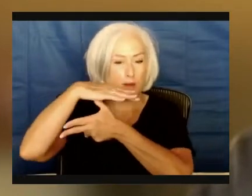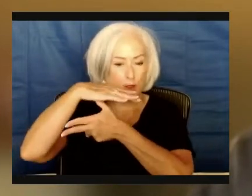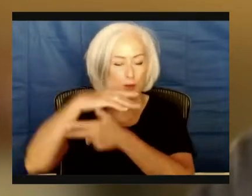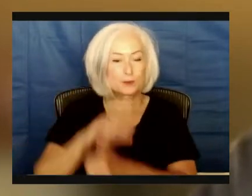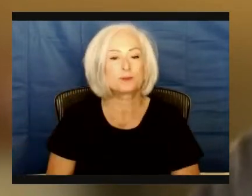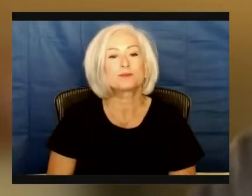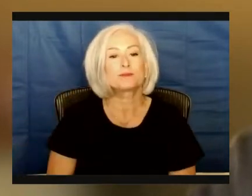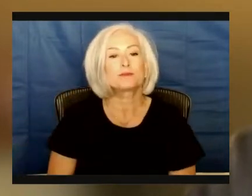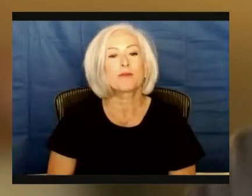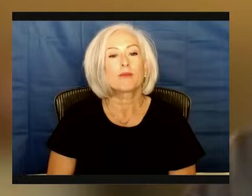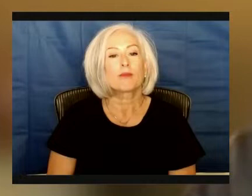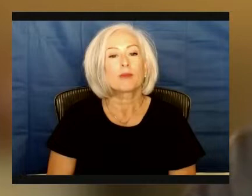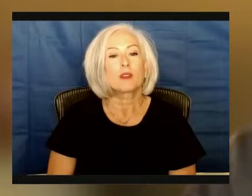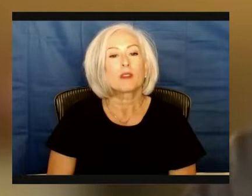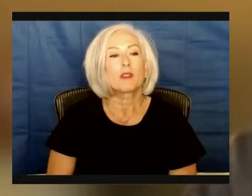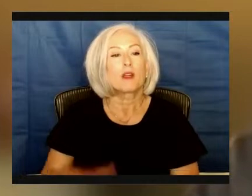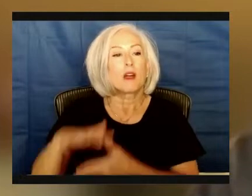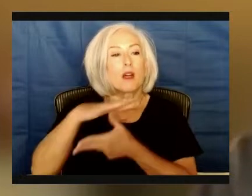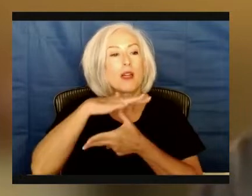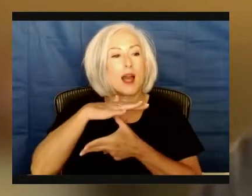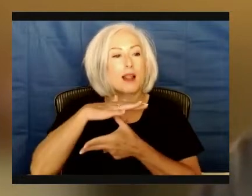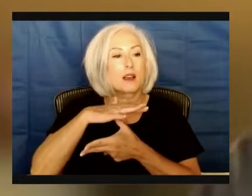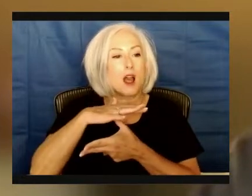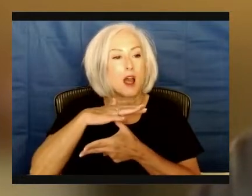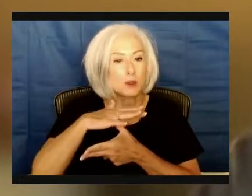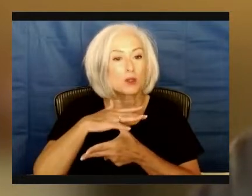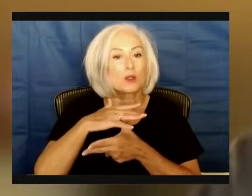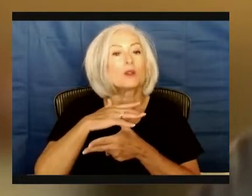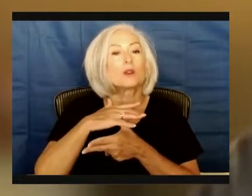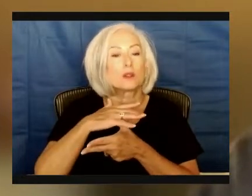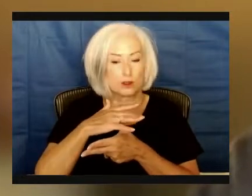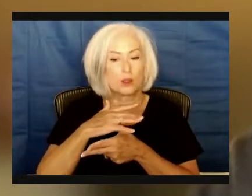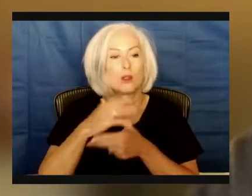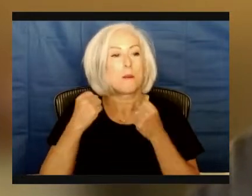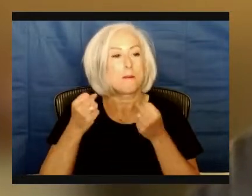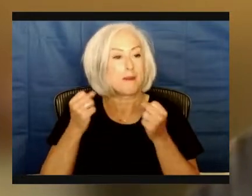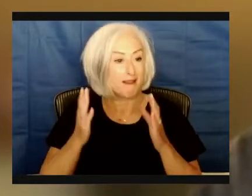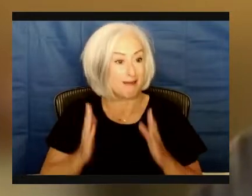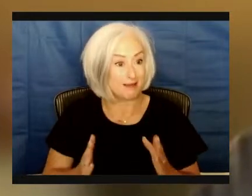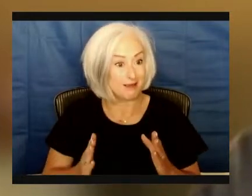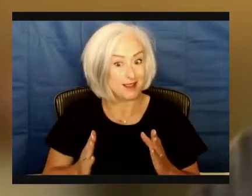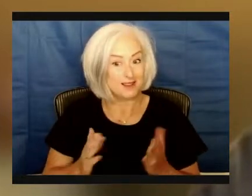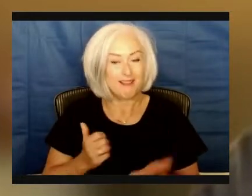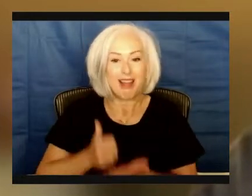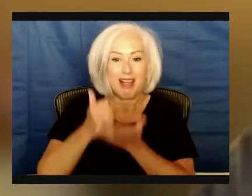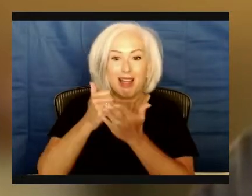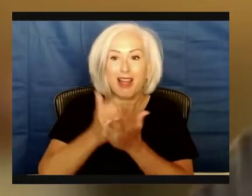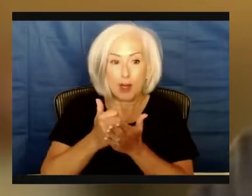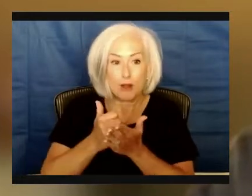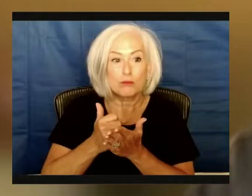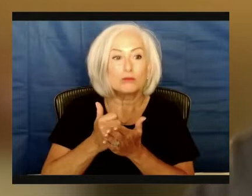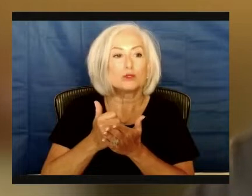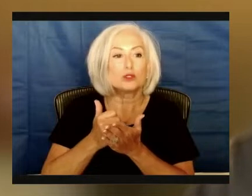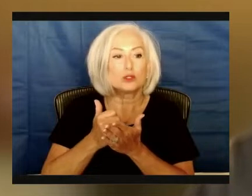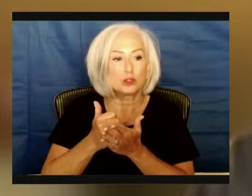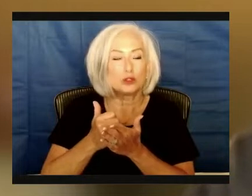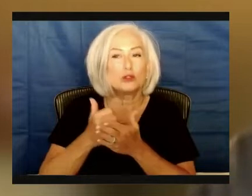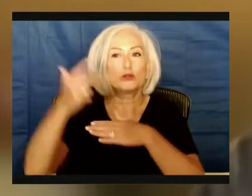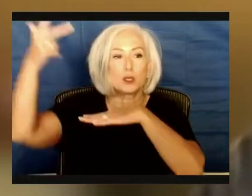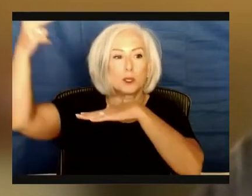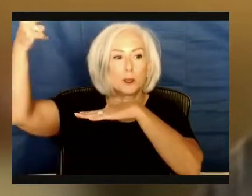pilot helped to land the additional helicopters, providing some of the air-to-air communication or air-to-ground